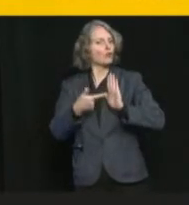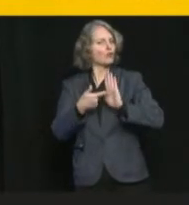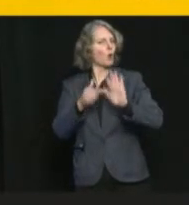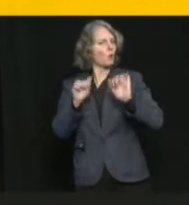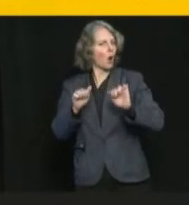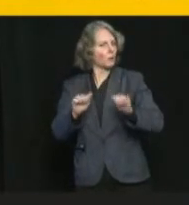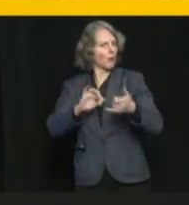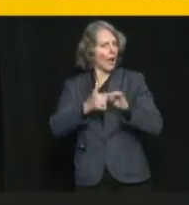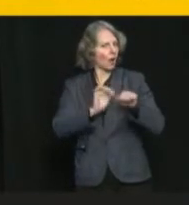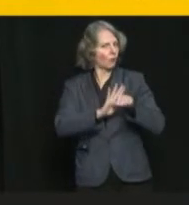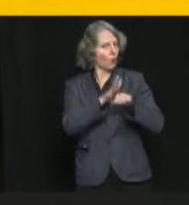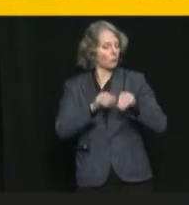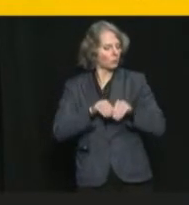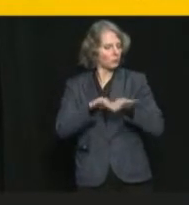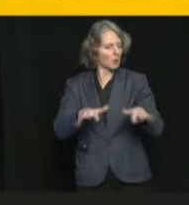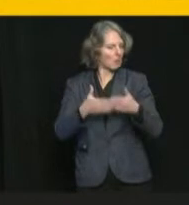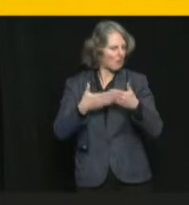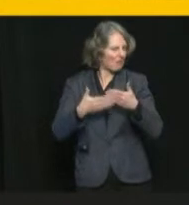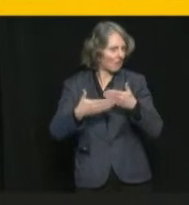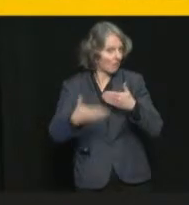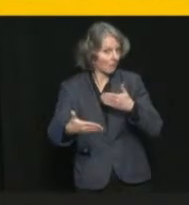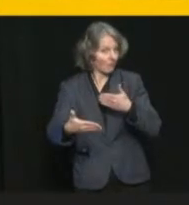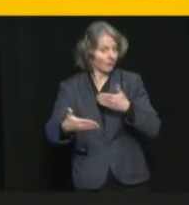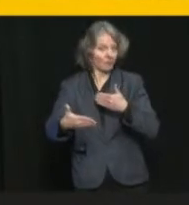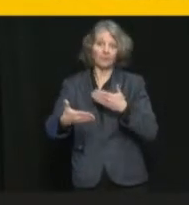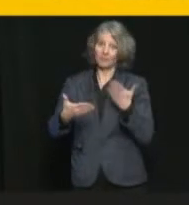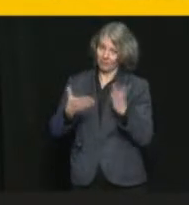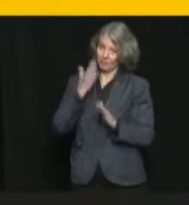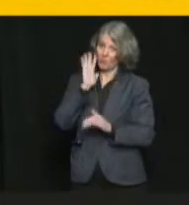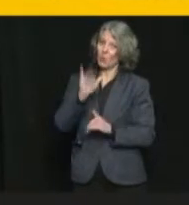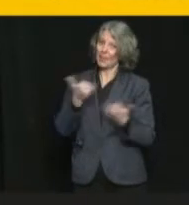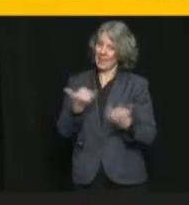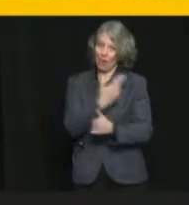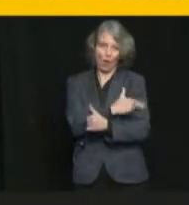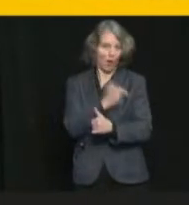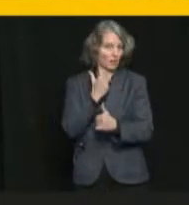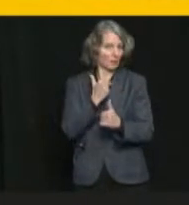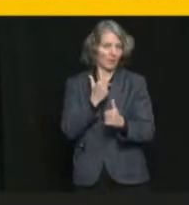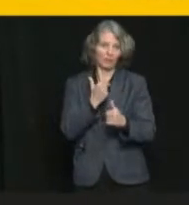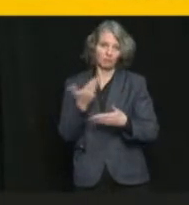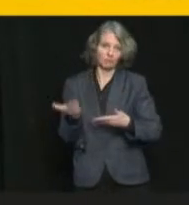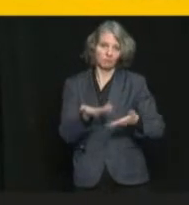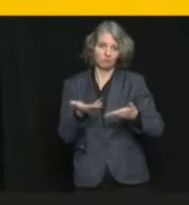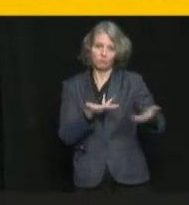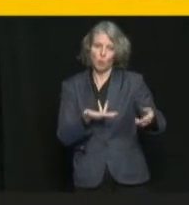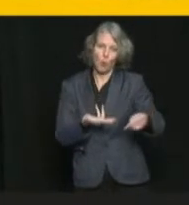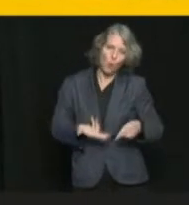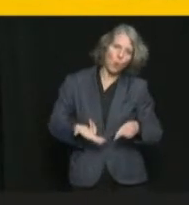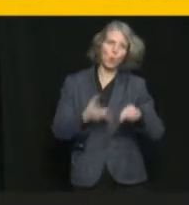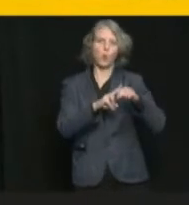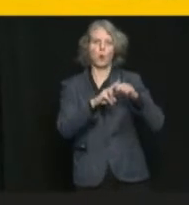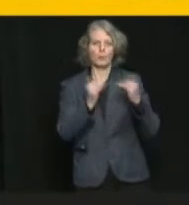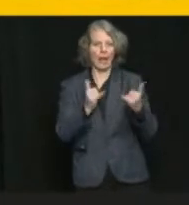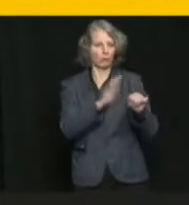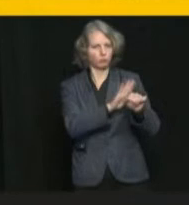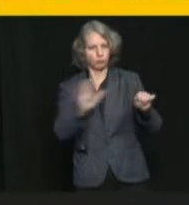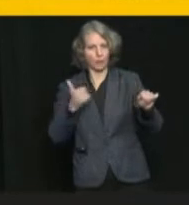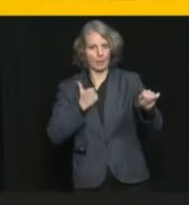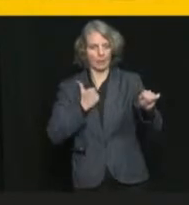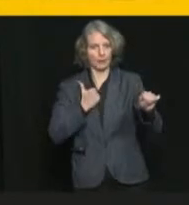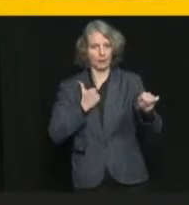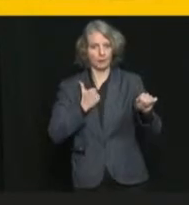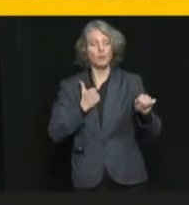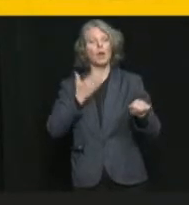The reality is that right now, hospitalizations are still on the rise in many provinces. While